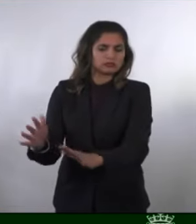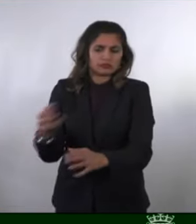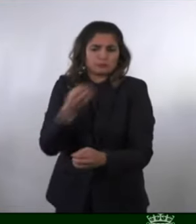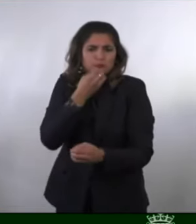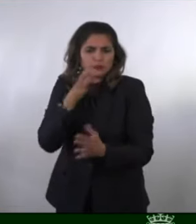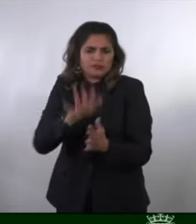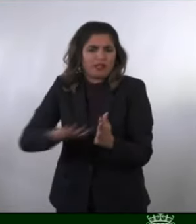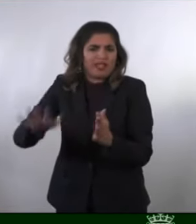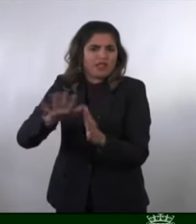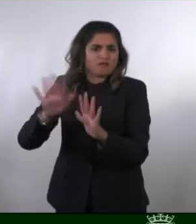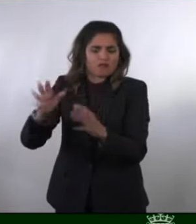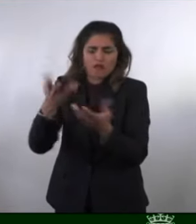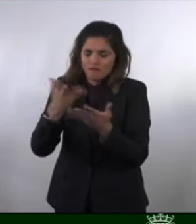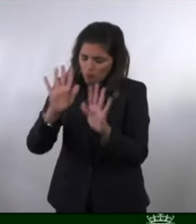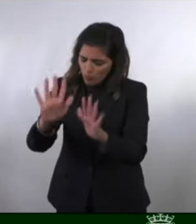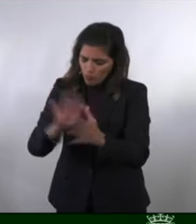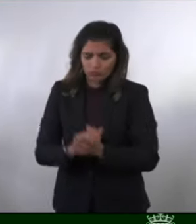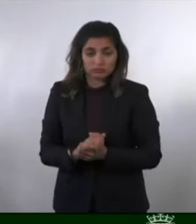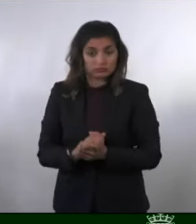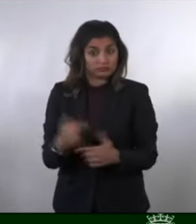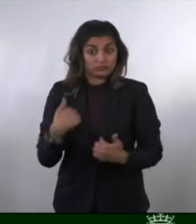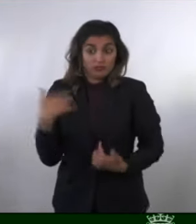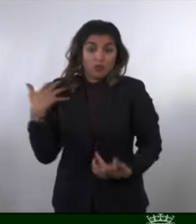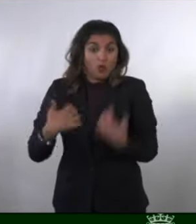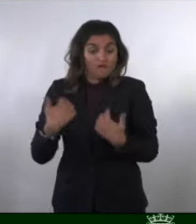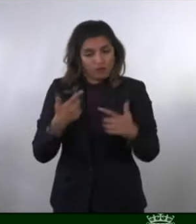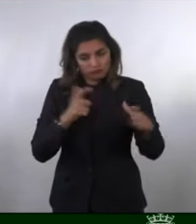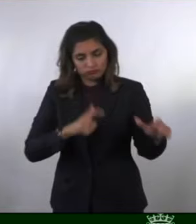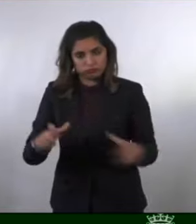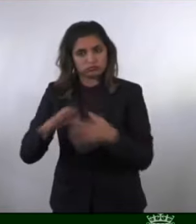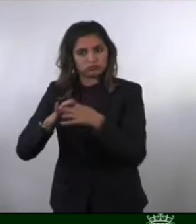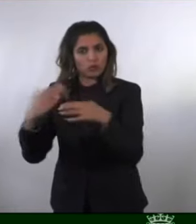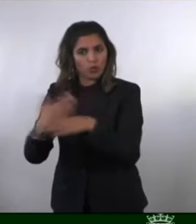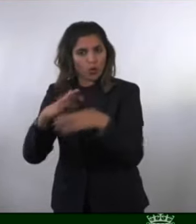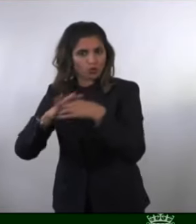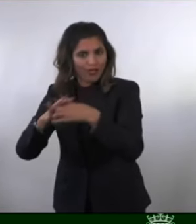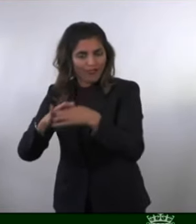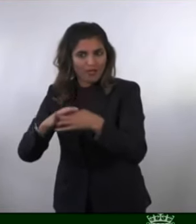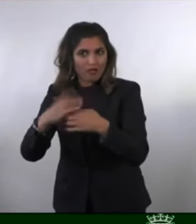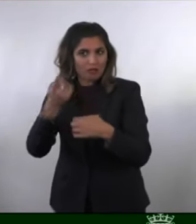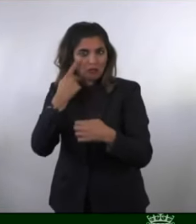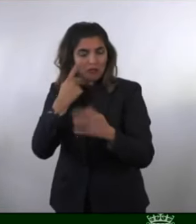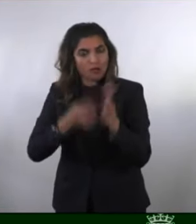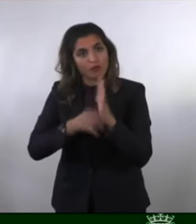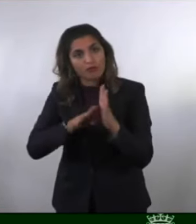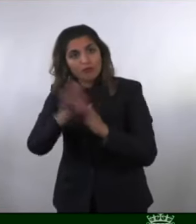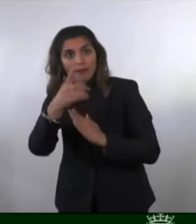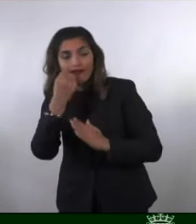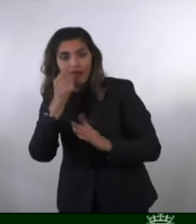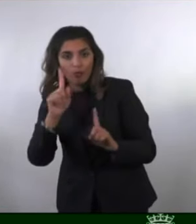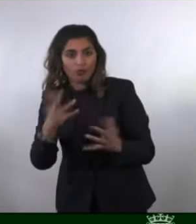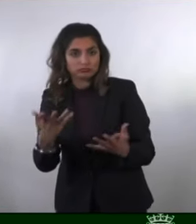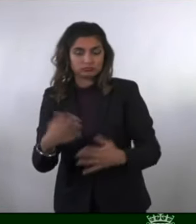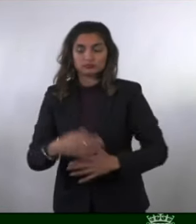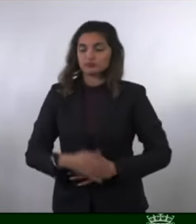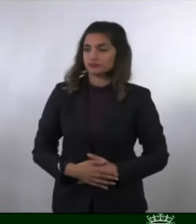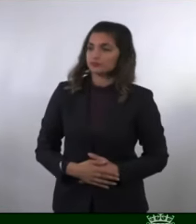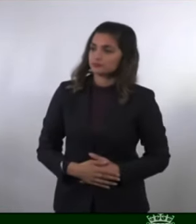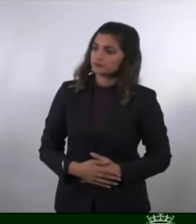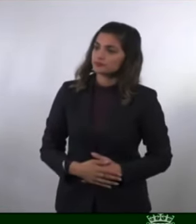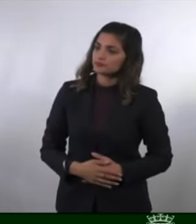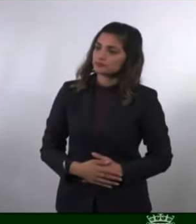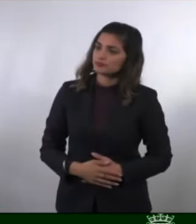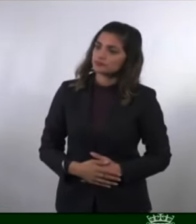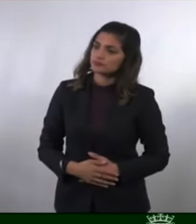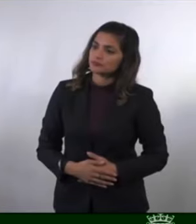constituency. And I look forward to working with him to see what progress we can make. Let's head to North Down with Stephen Farry.